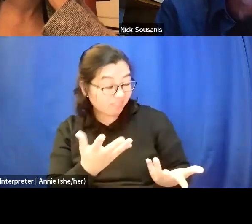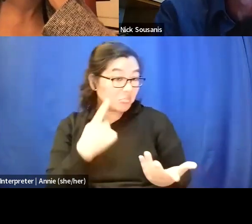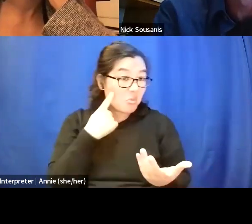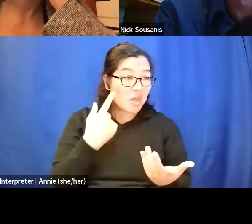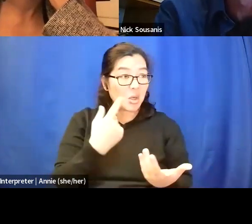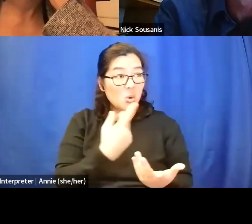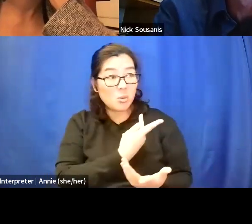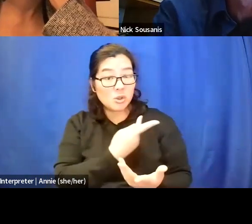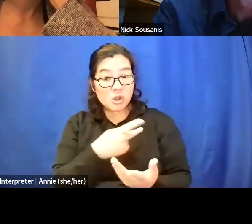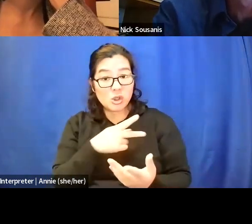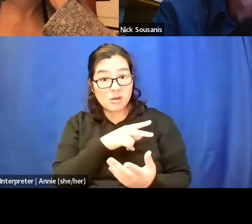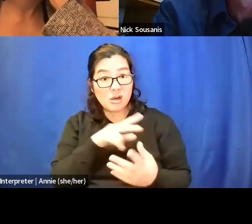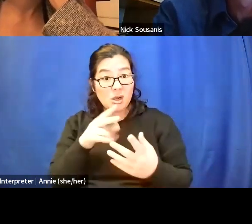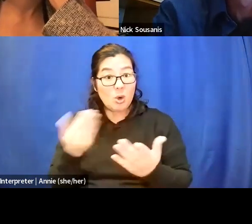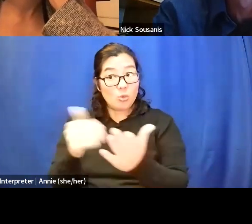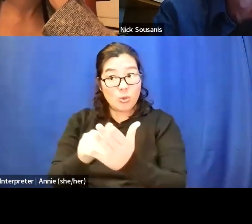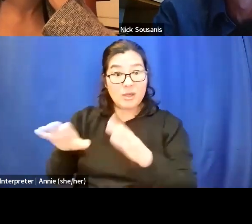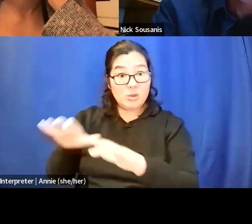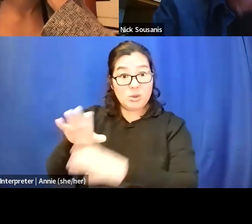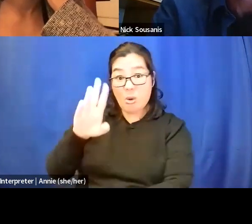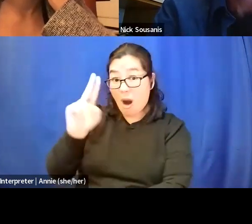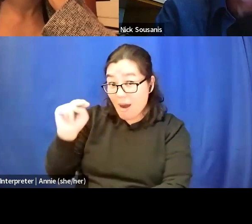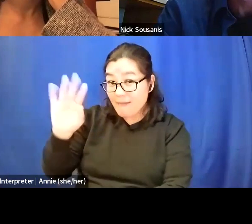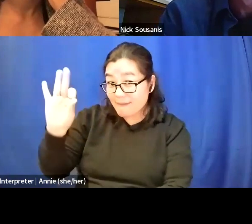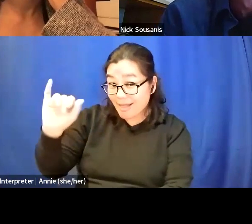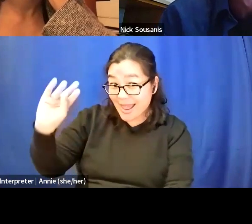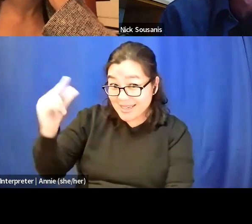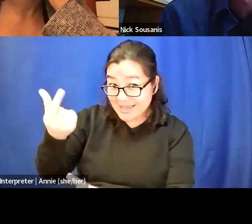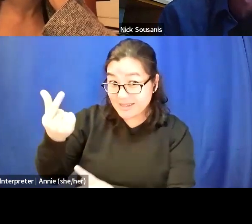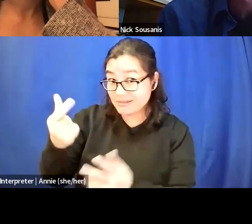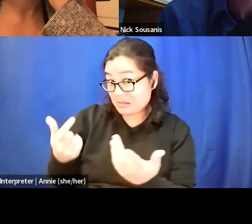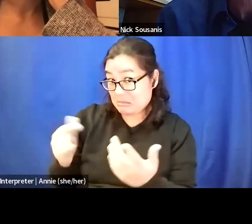at unflattening? Is that possible to even tackle it? So I'll hand it to you, Emily.